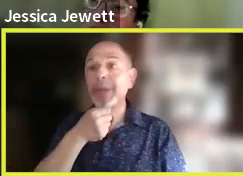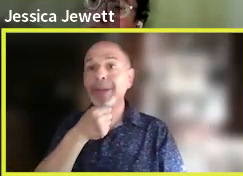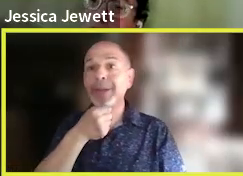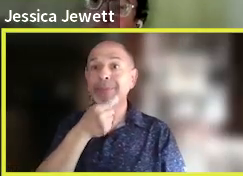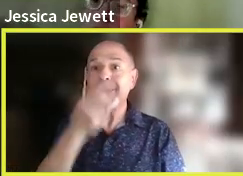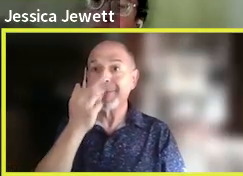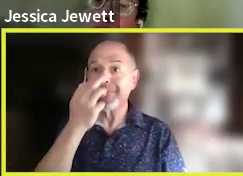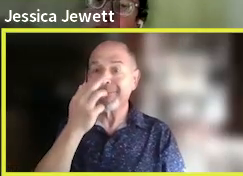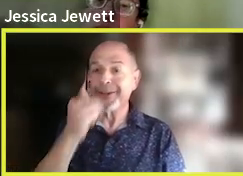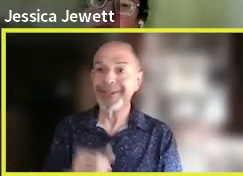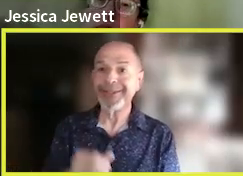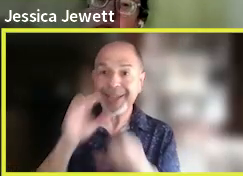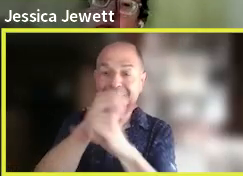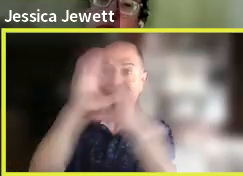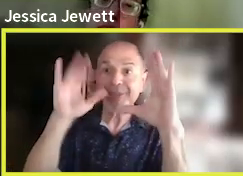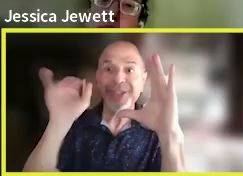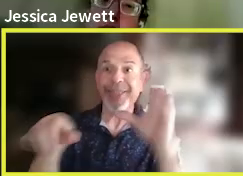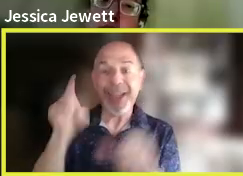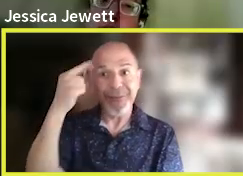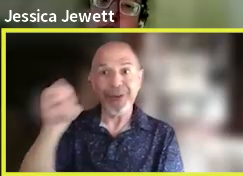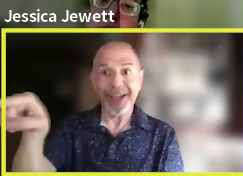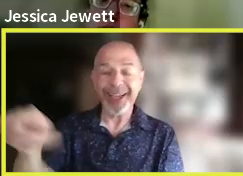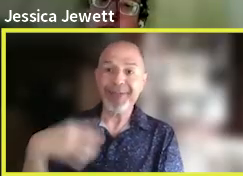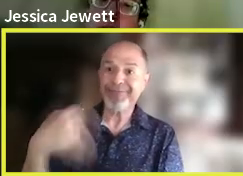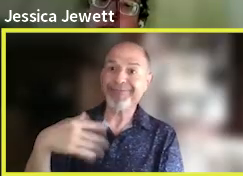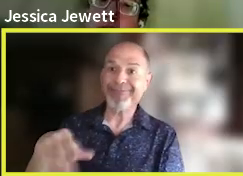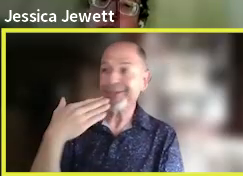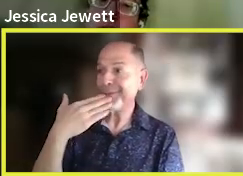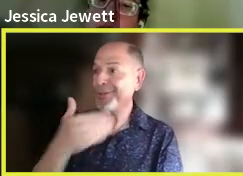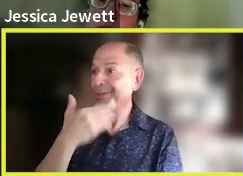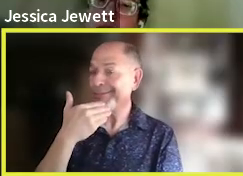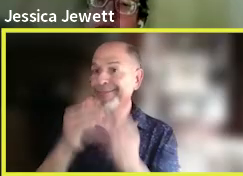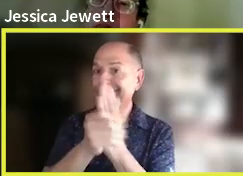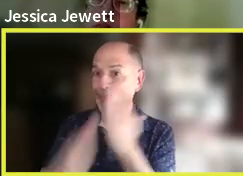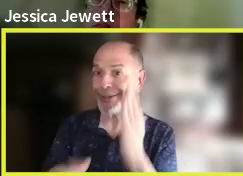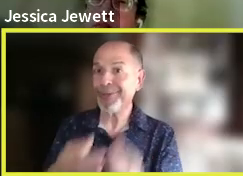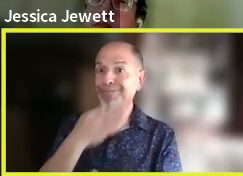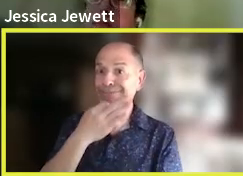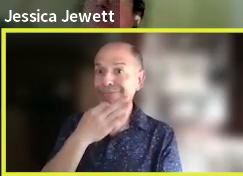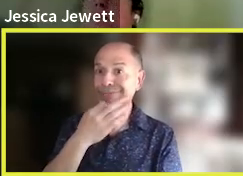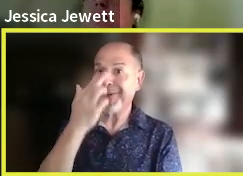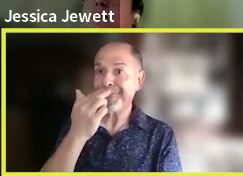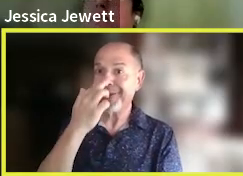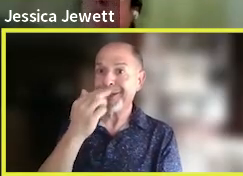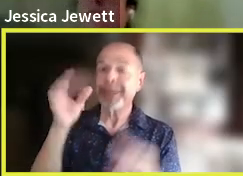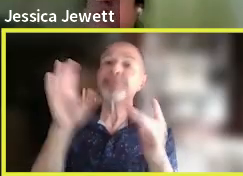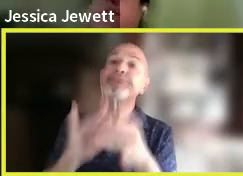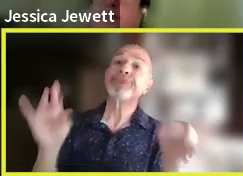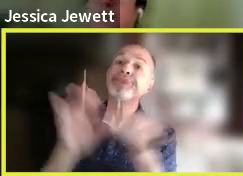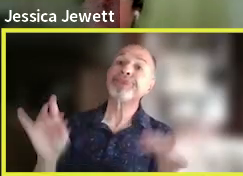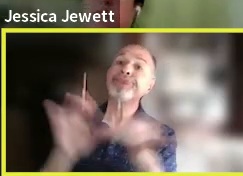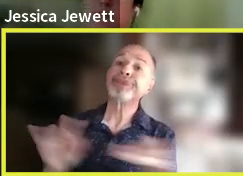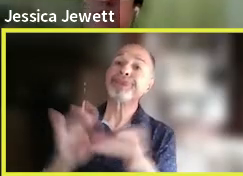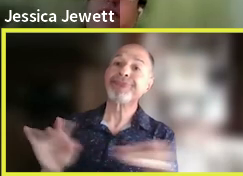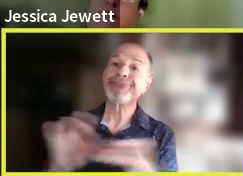his humor, like, is you managed to, like, use your, like, like blindness and mix it up with the humor and